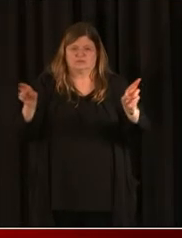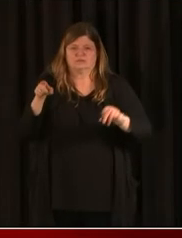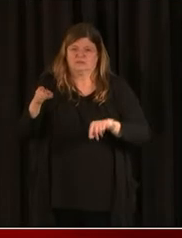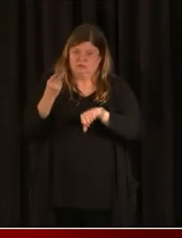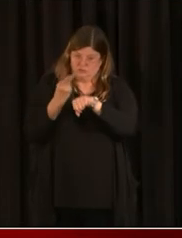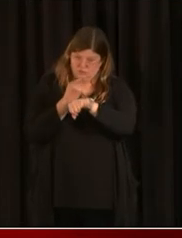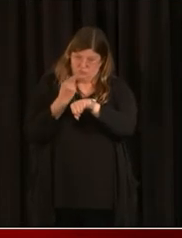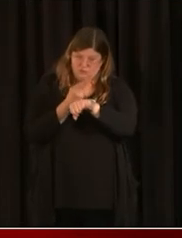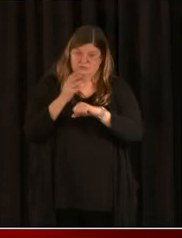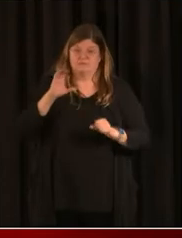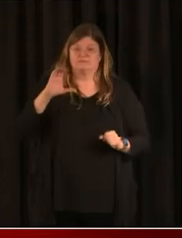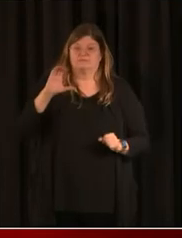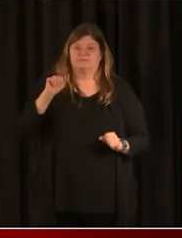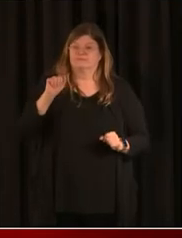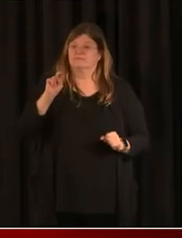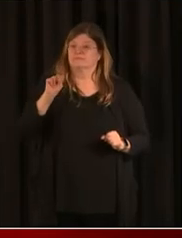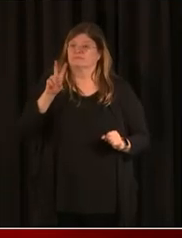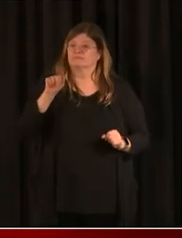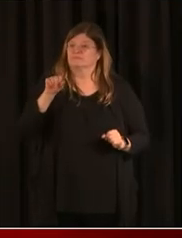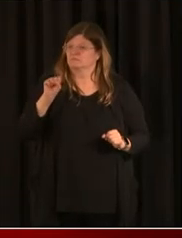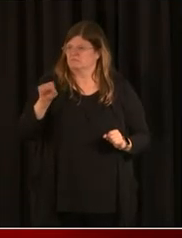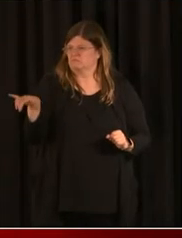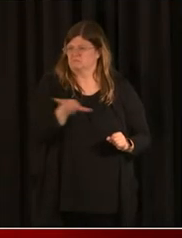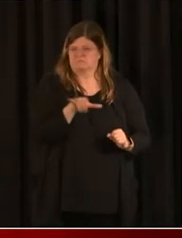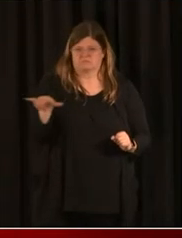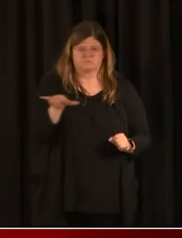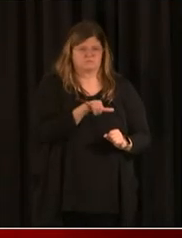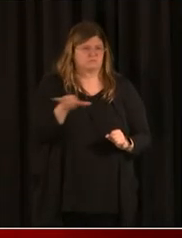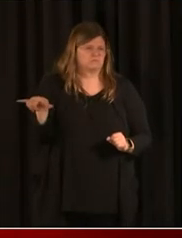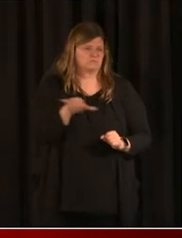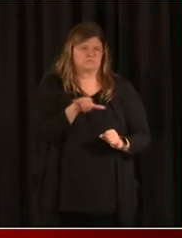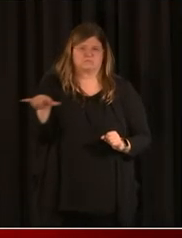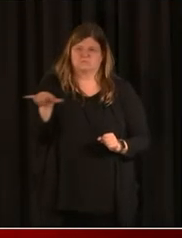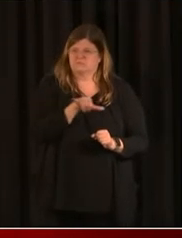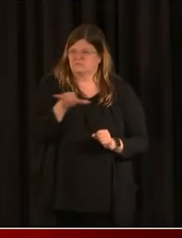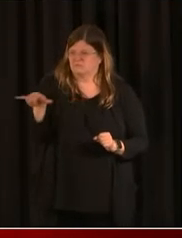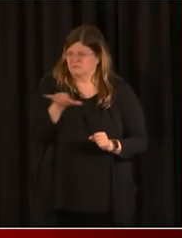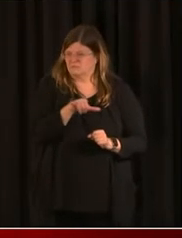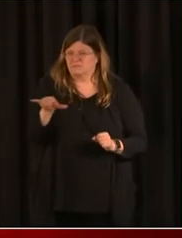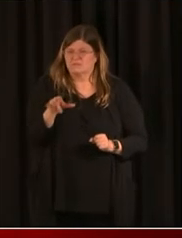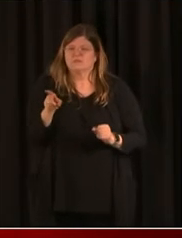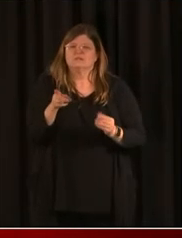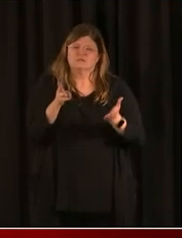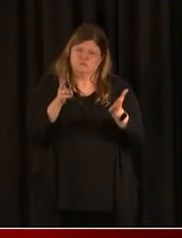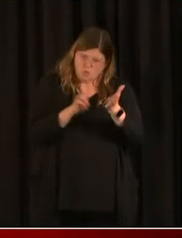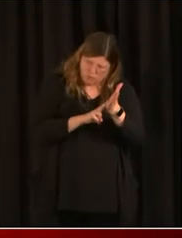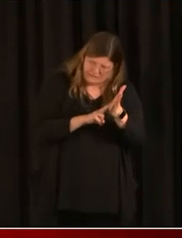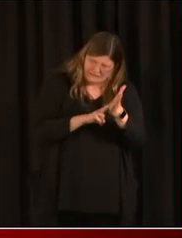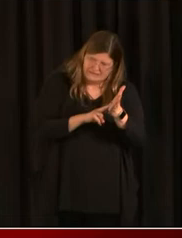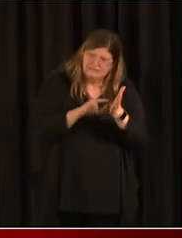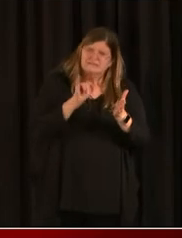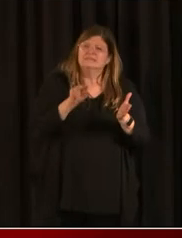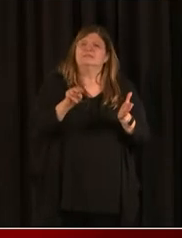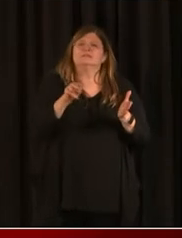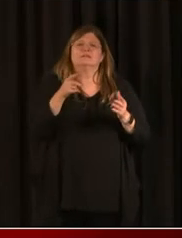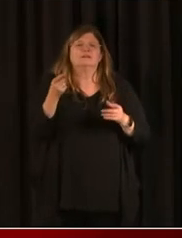tool to and from with our teachers as well. So again, reminder to families to please log into those platforms.